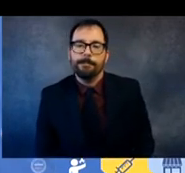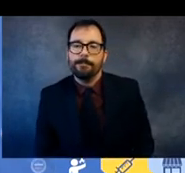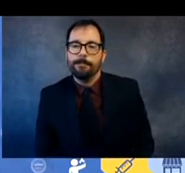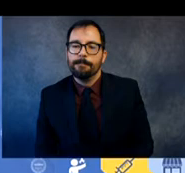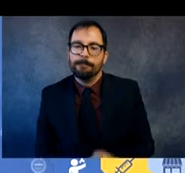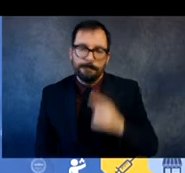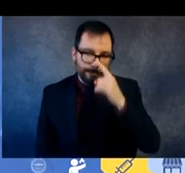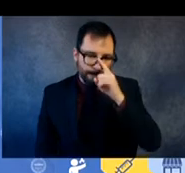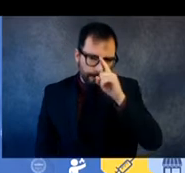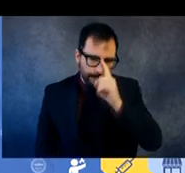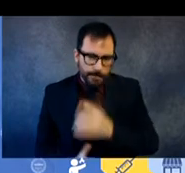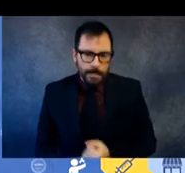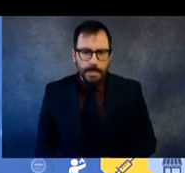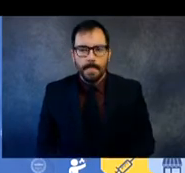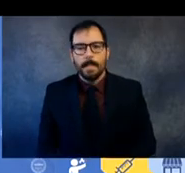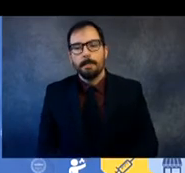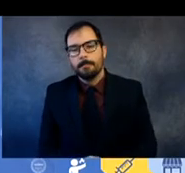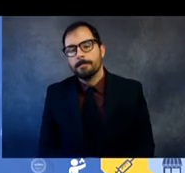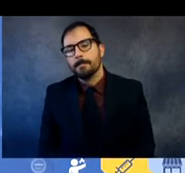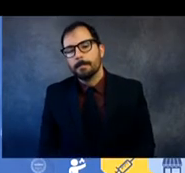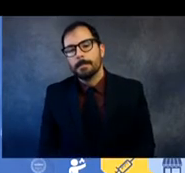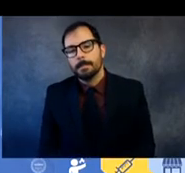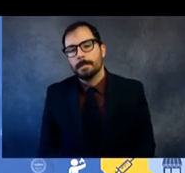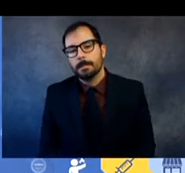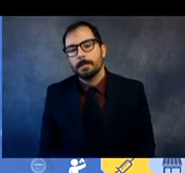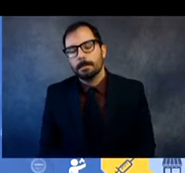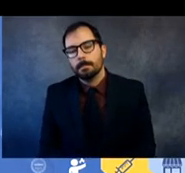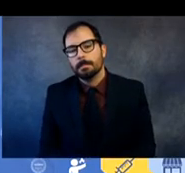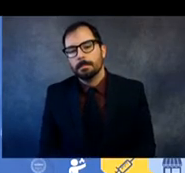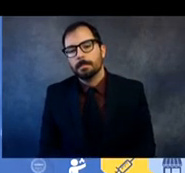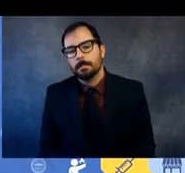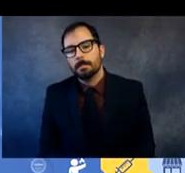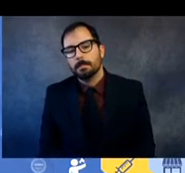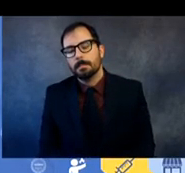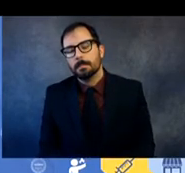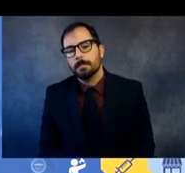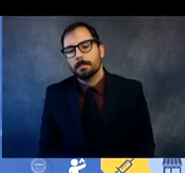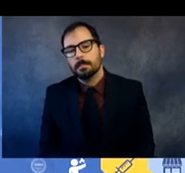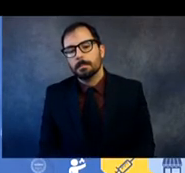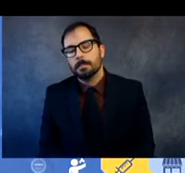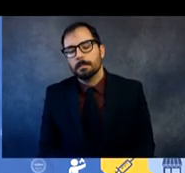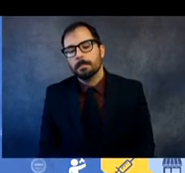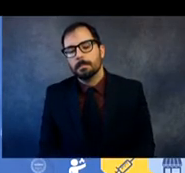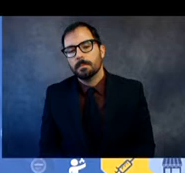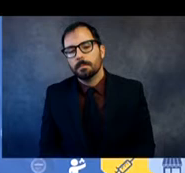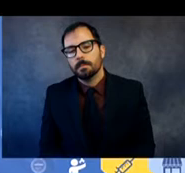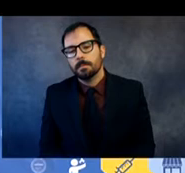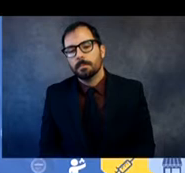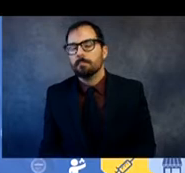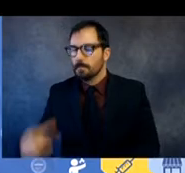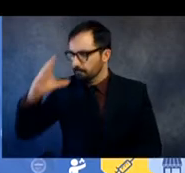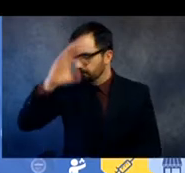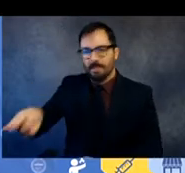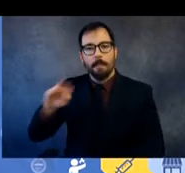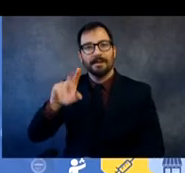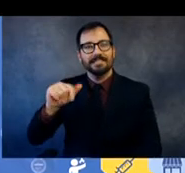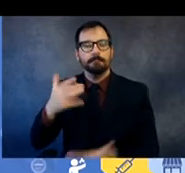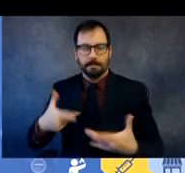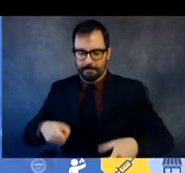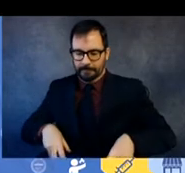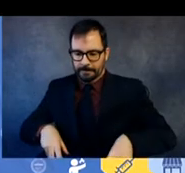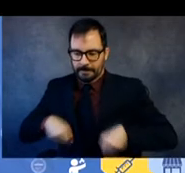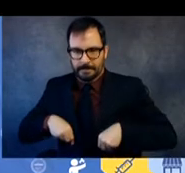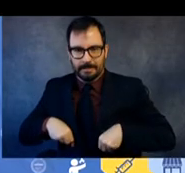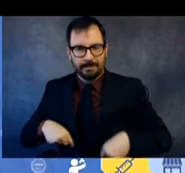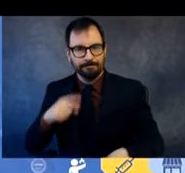you might have to absorb a little bit of pain on behalf of the people that you represent. And so